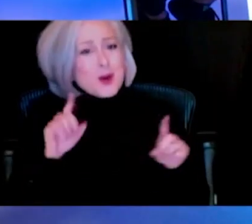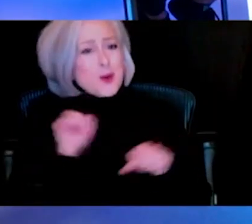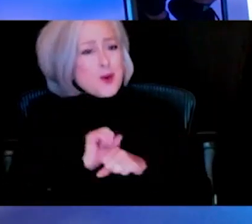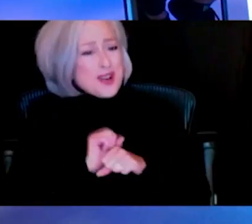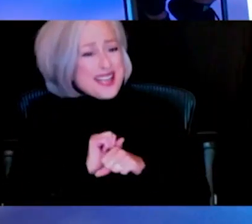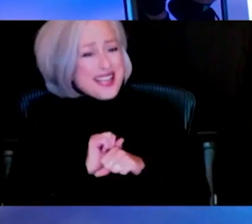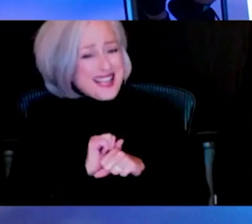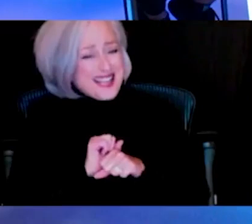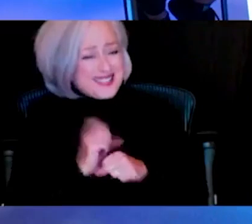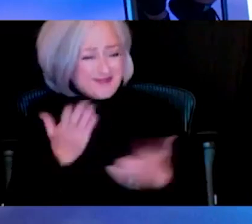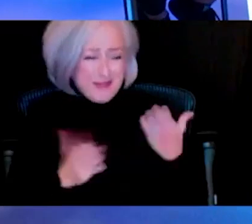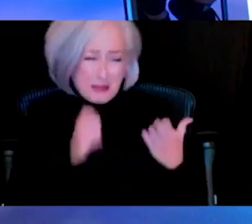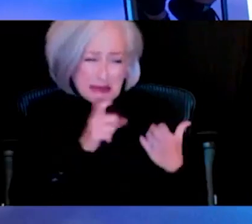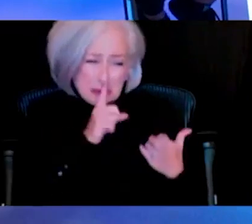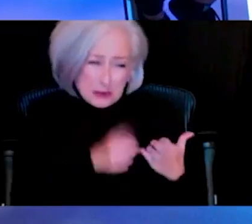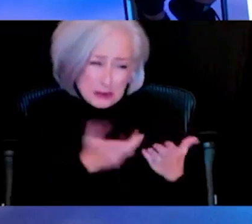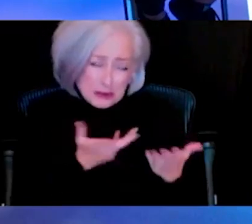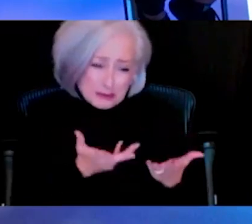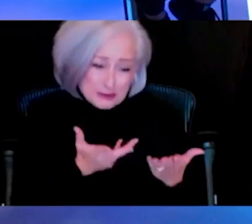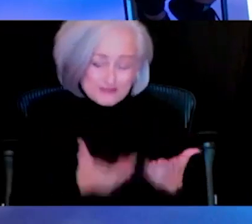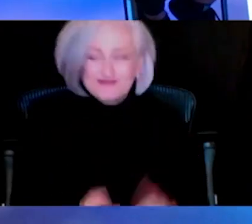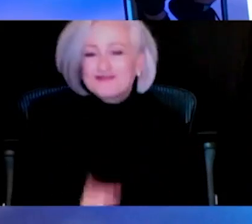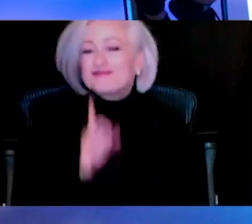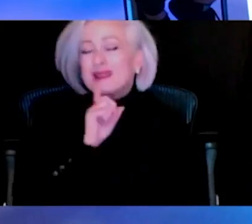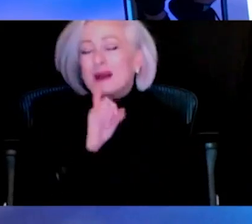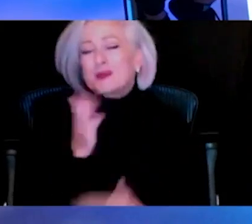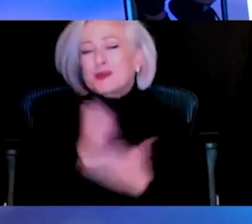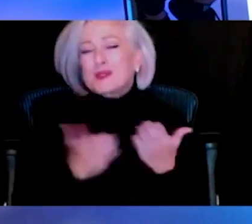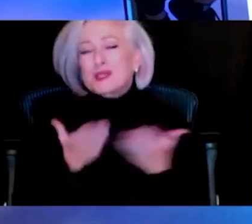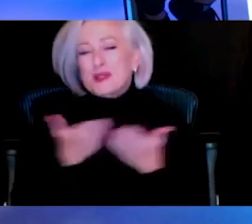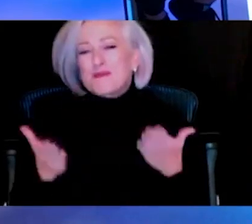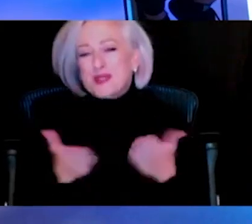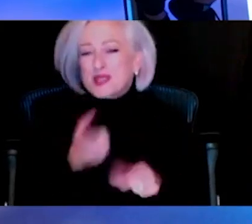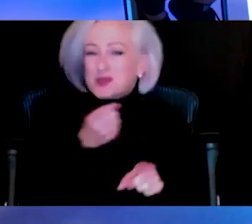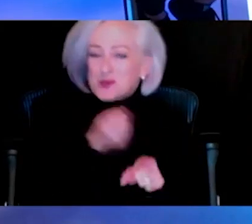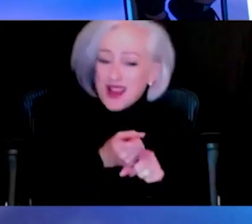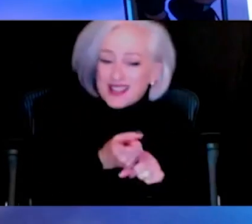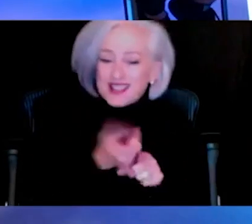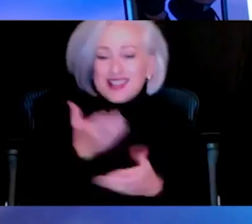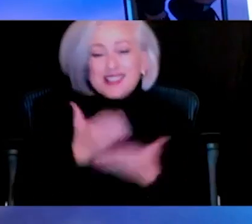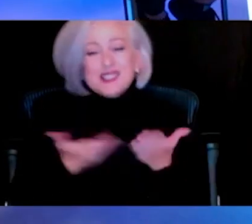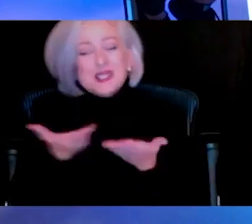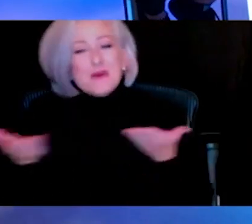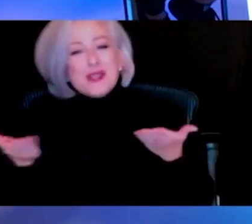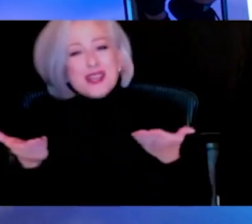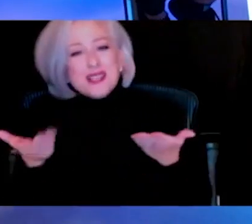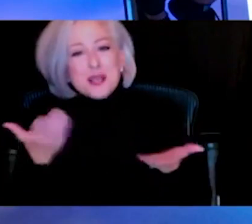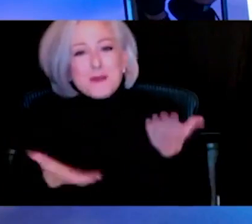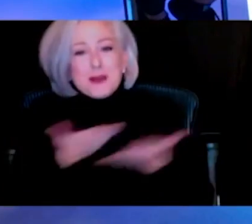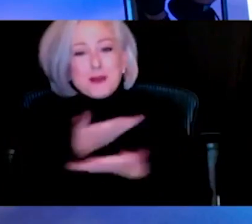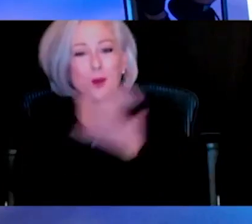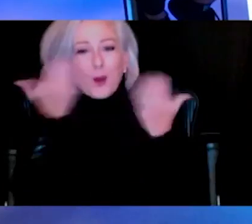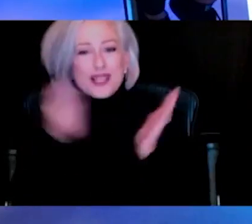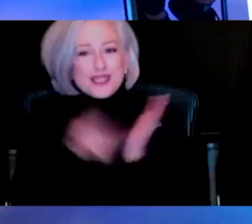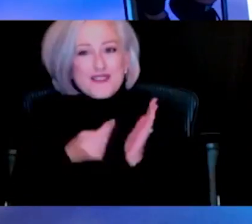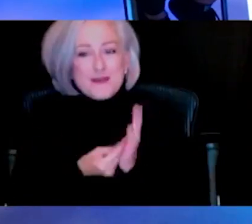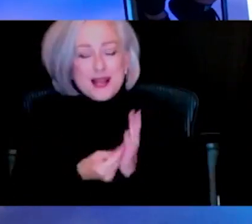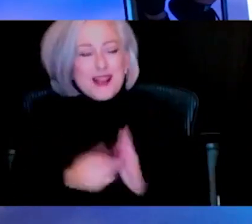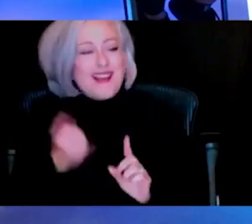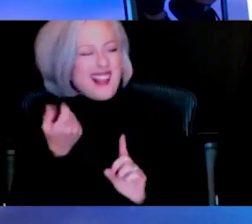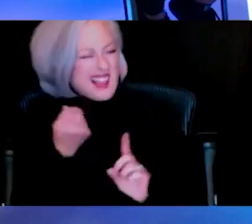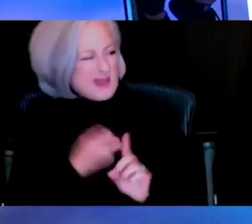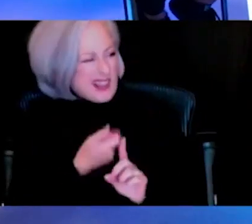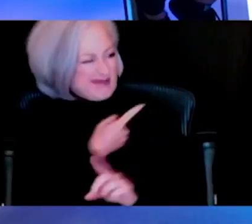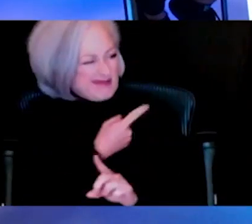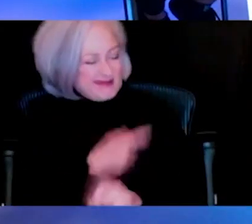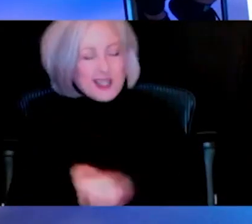it? I'm sure some of the things are right. Some of the things are probably a waste of money. A little misguided. Okay, so we're gonna talk more